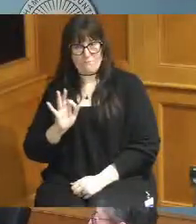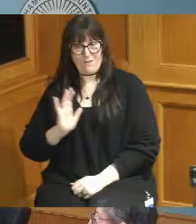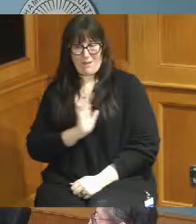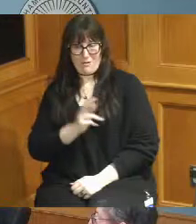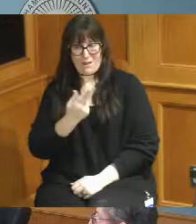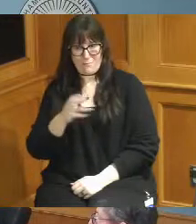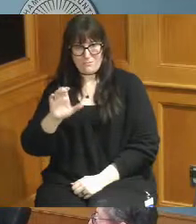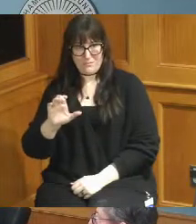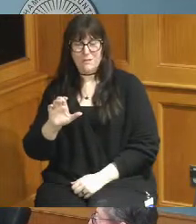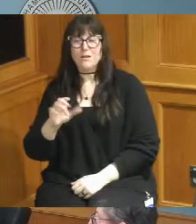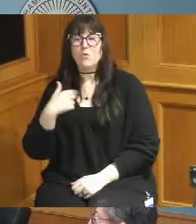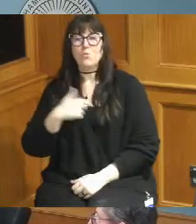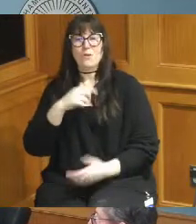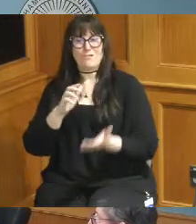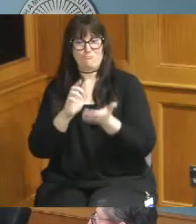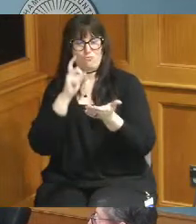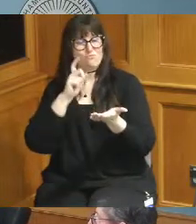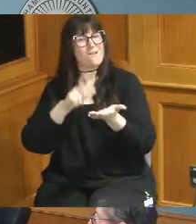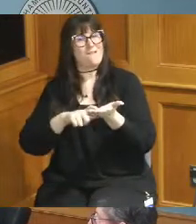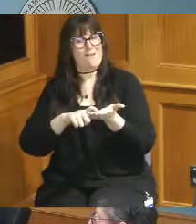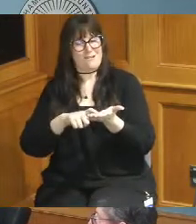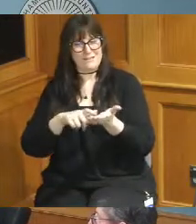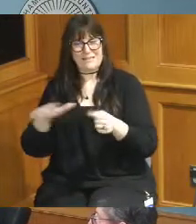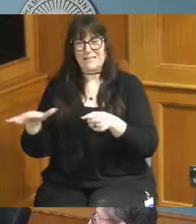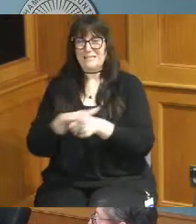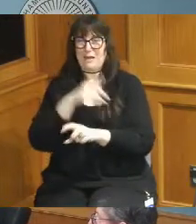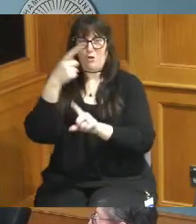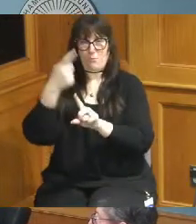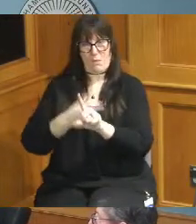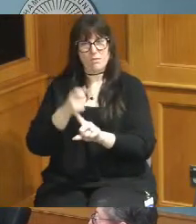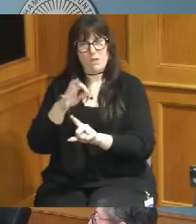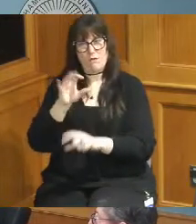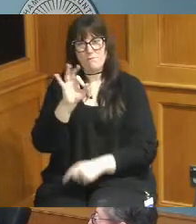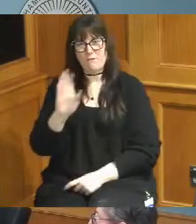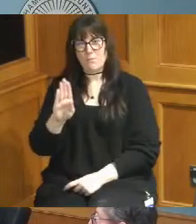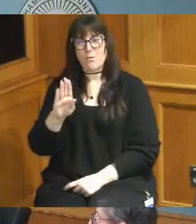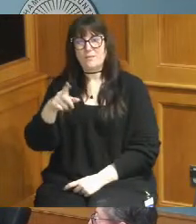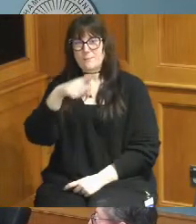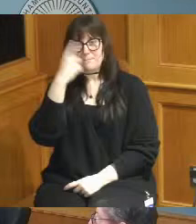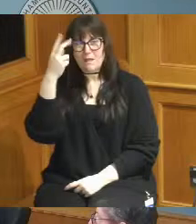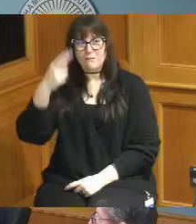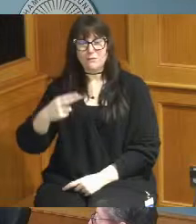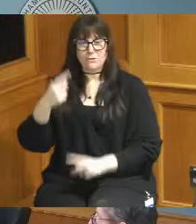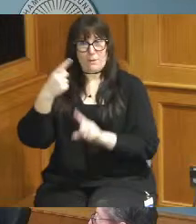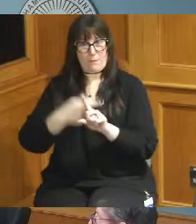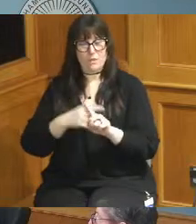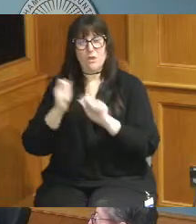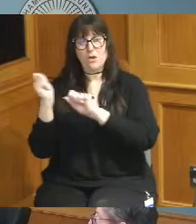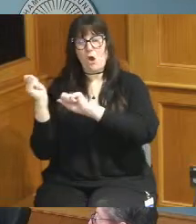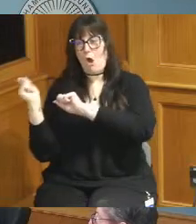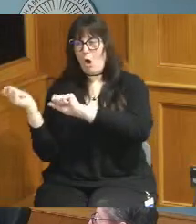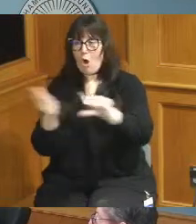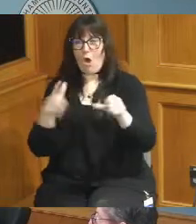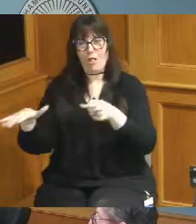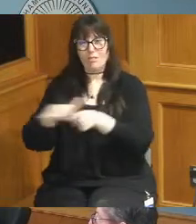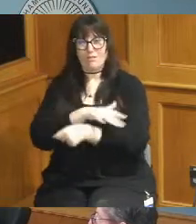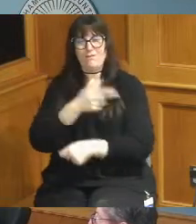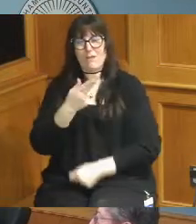Ohio, does hereby recognize the entire month of February as Black History Month in all of Hamilton County.